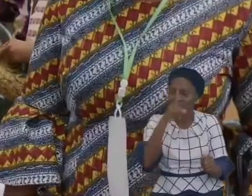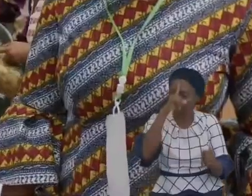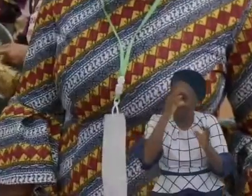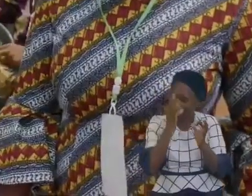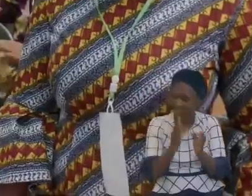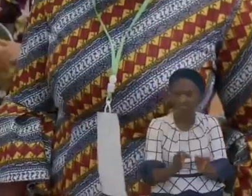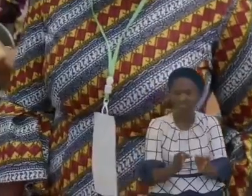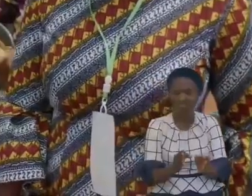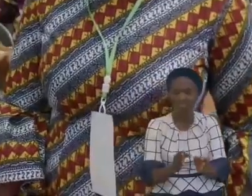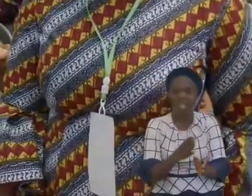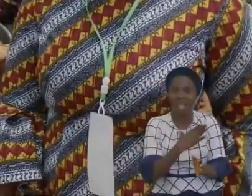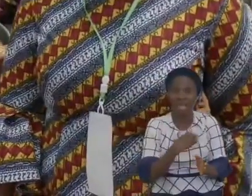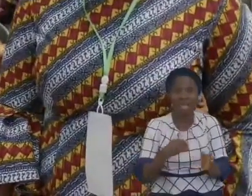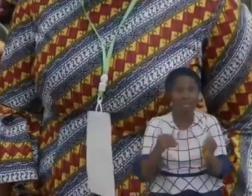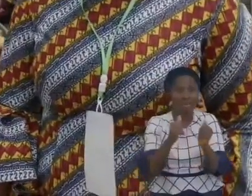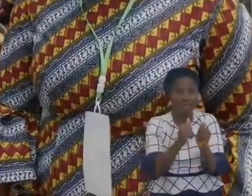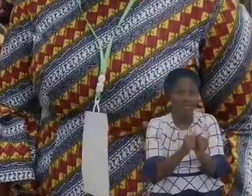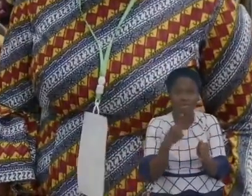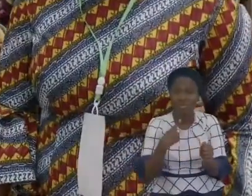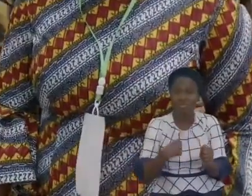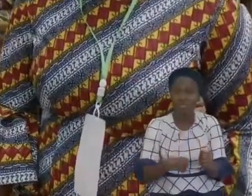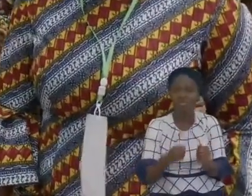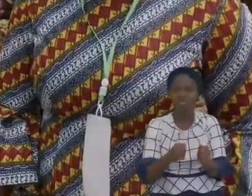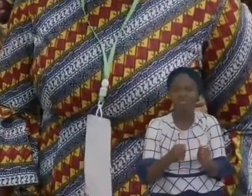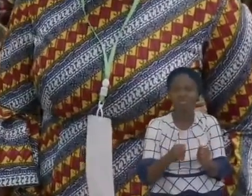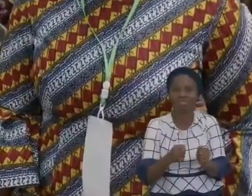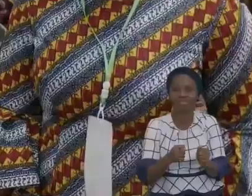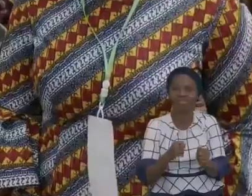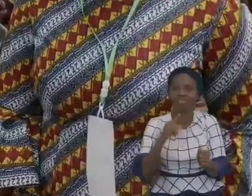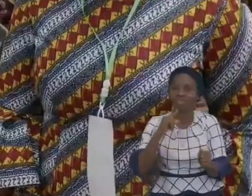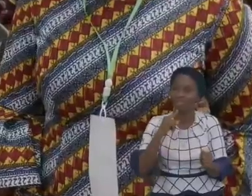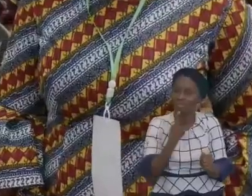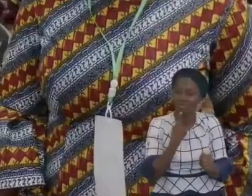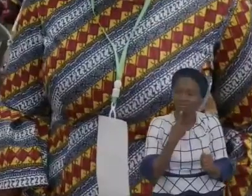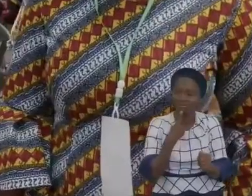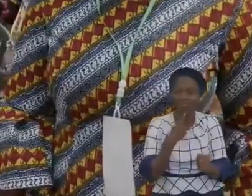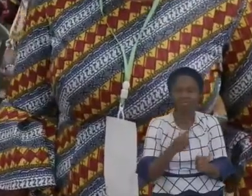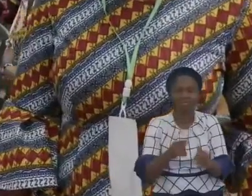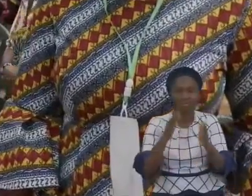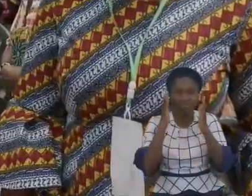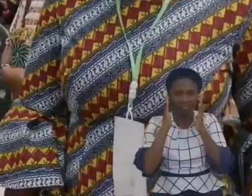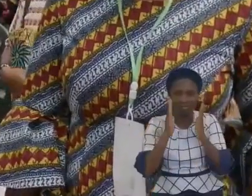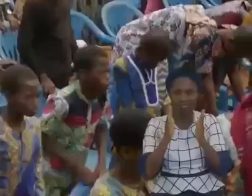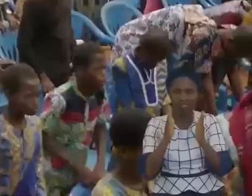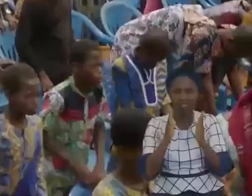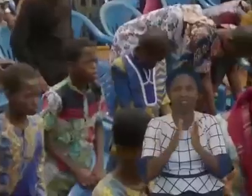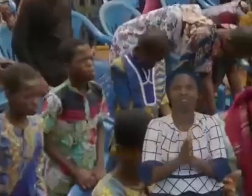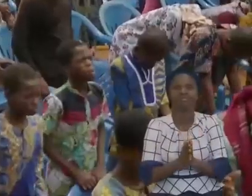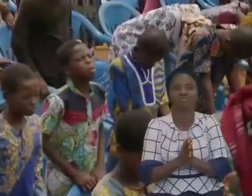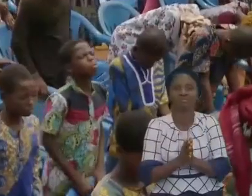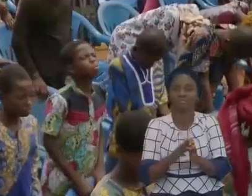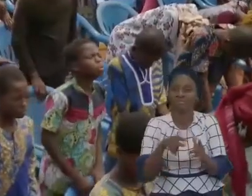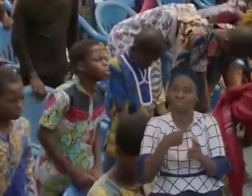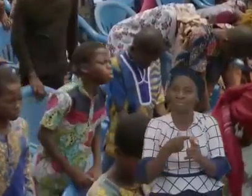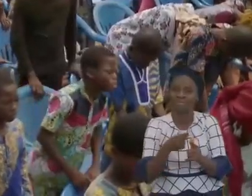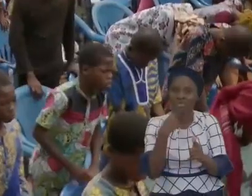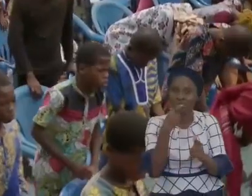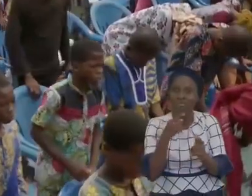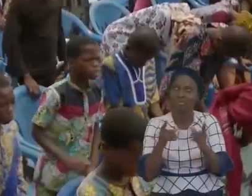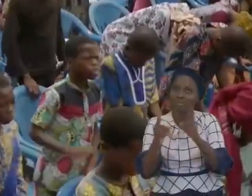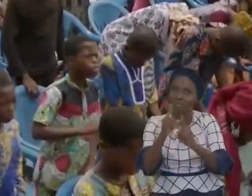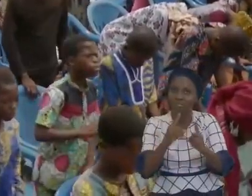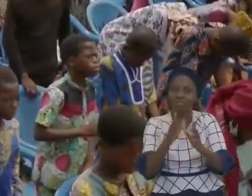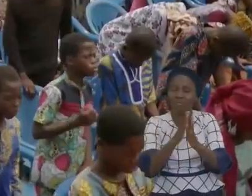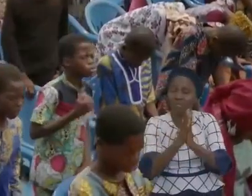dedication, that to say, Lord, here I am, if nobody ever goes up with